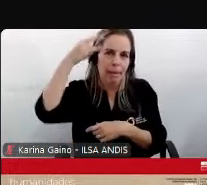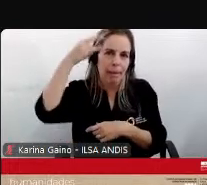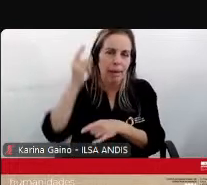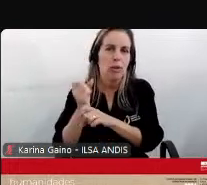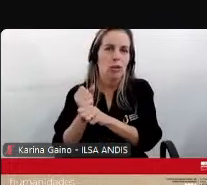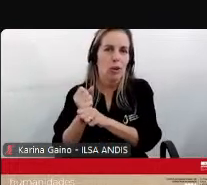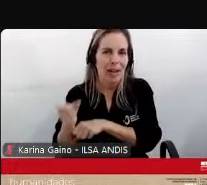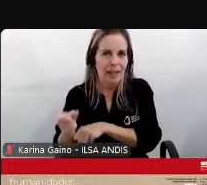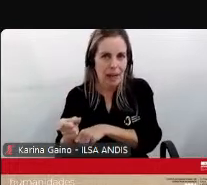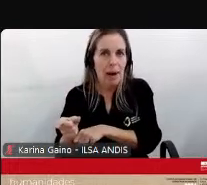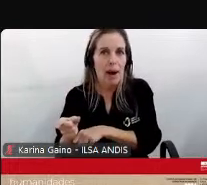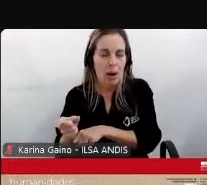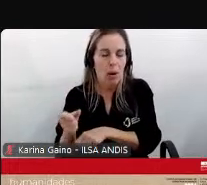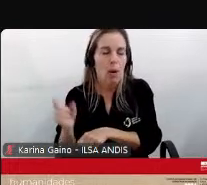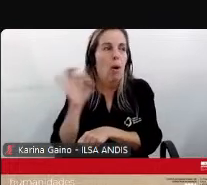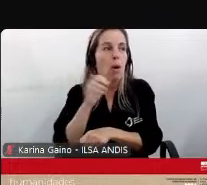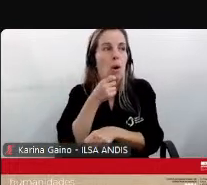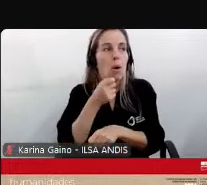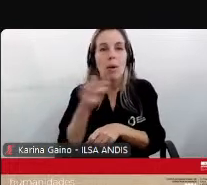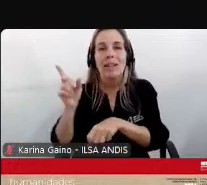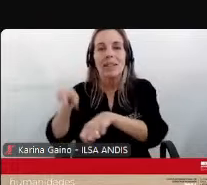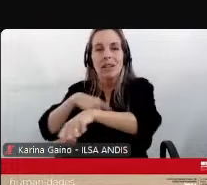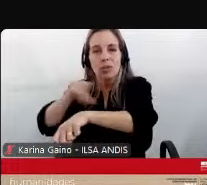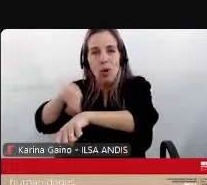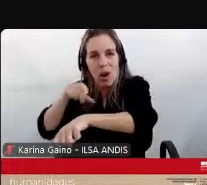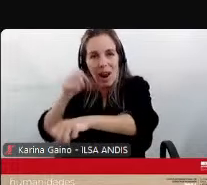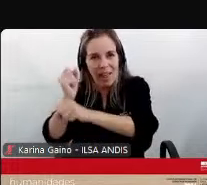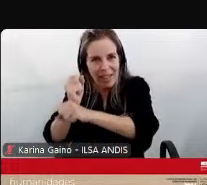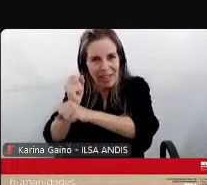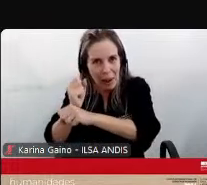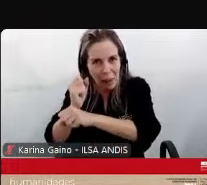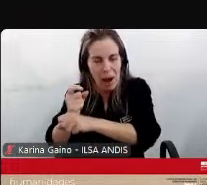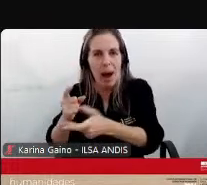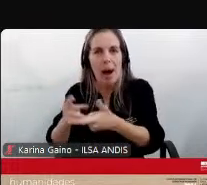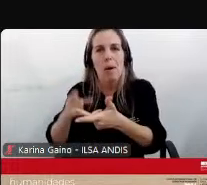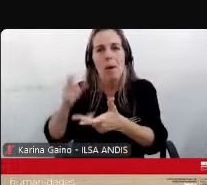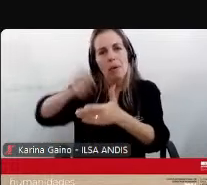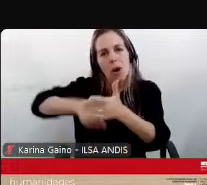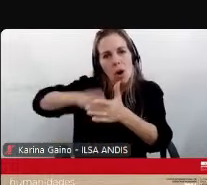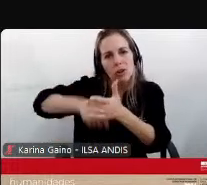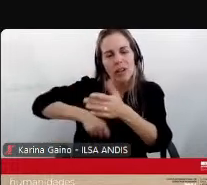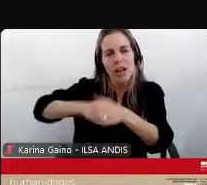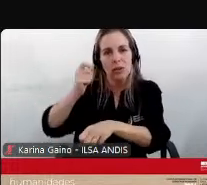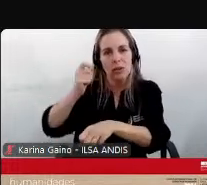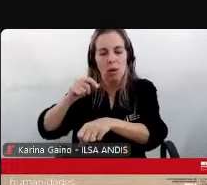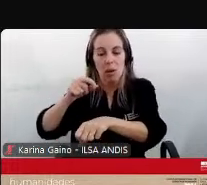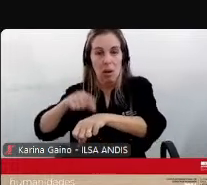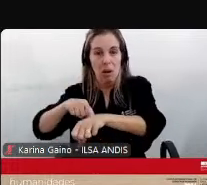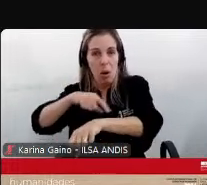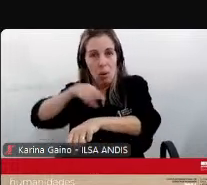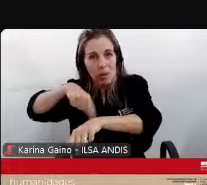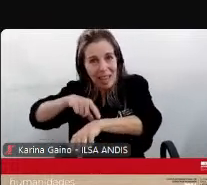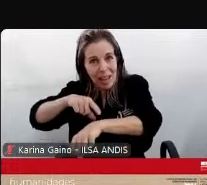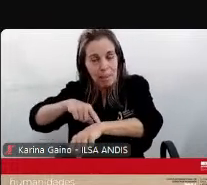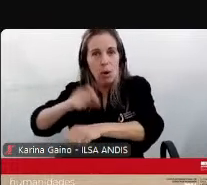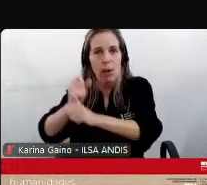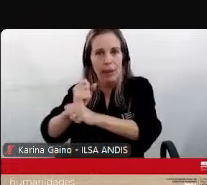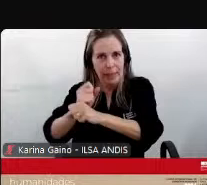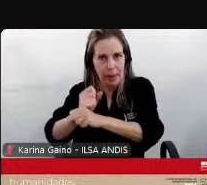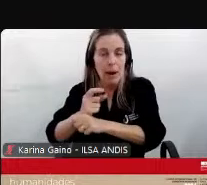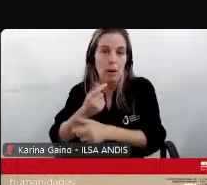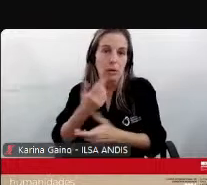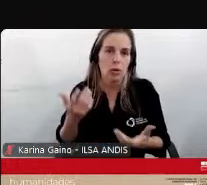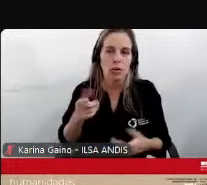recruited. And so in order to get workers to accept jobs, they may deceive them about their conditions of work. They may also receive